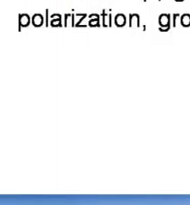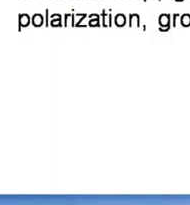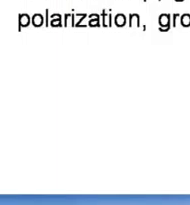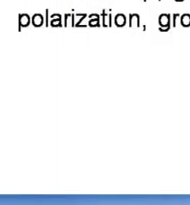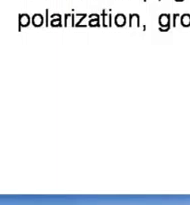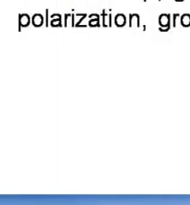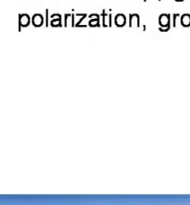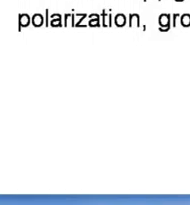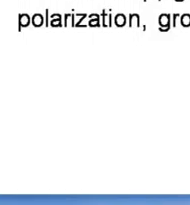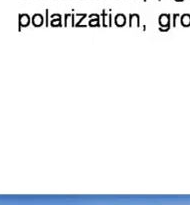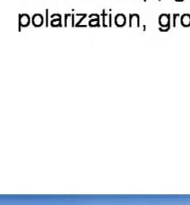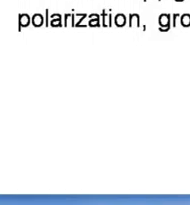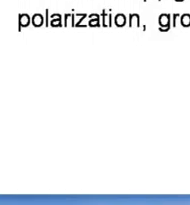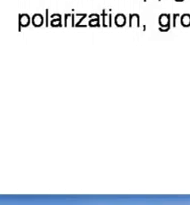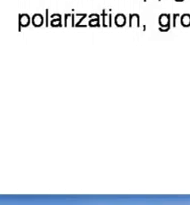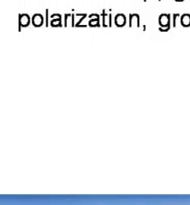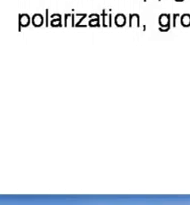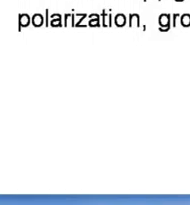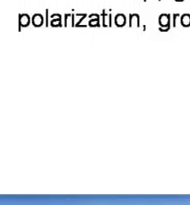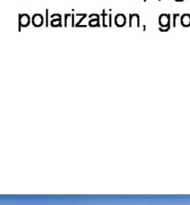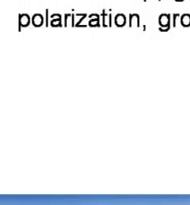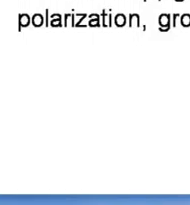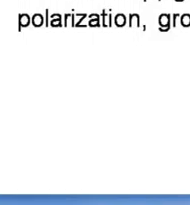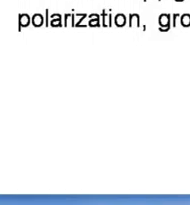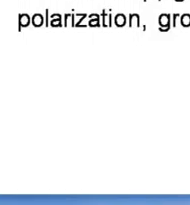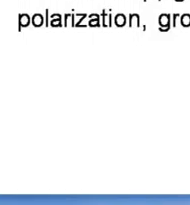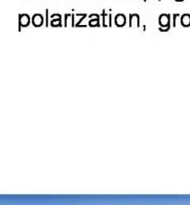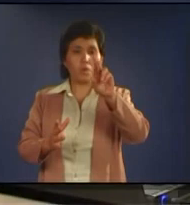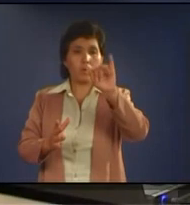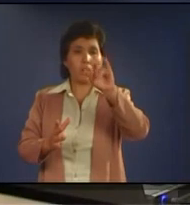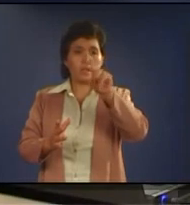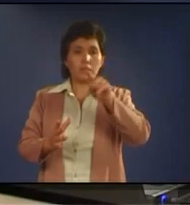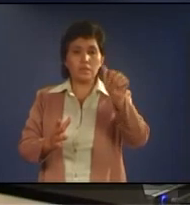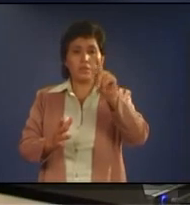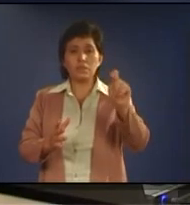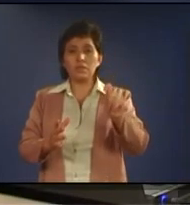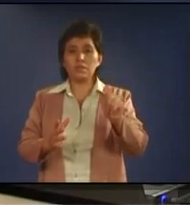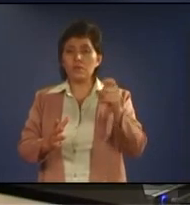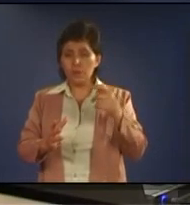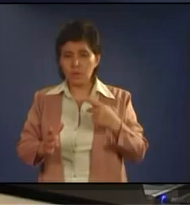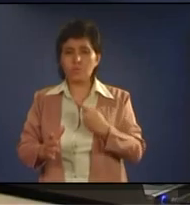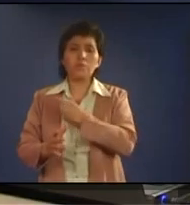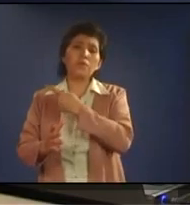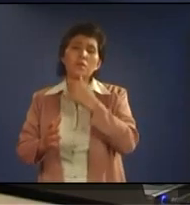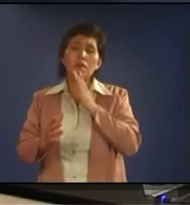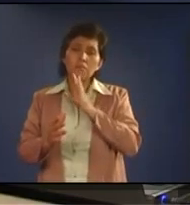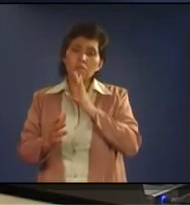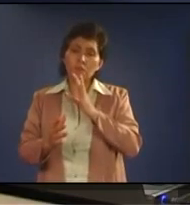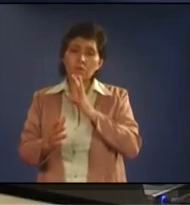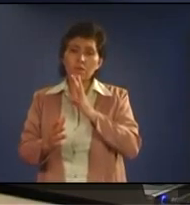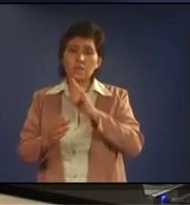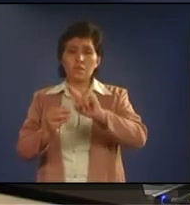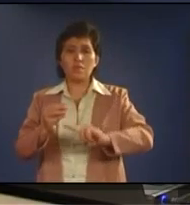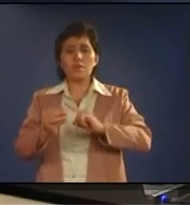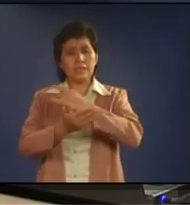group polarisation, groupthink, and brainstorming. Now, you realize that I'll be talking in